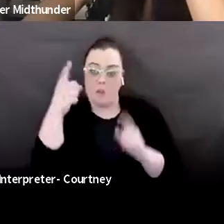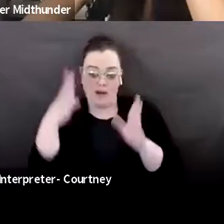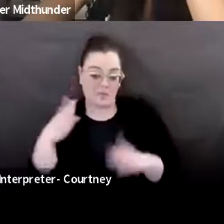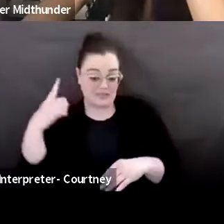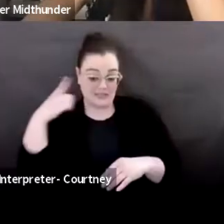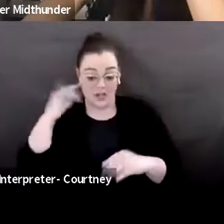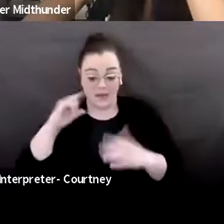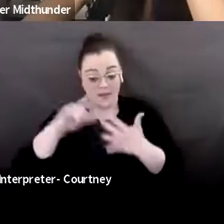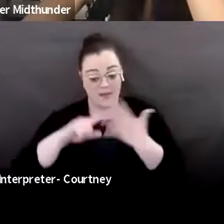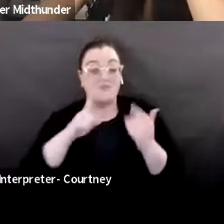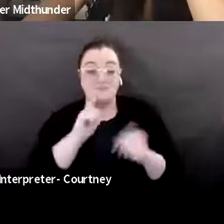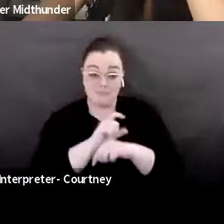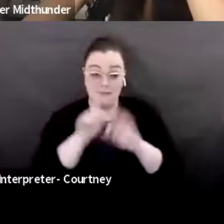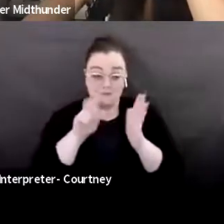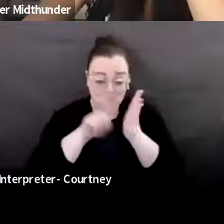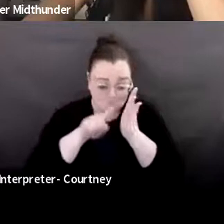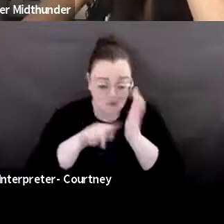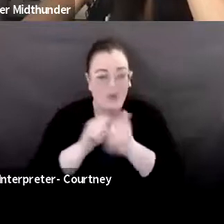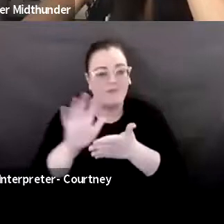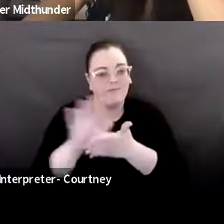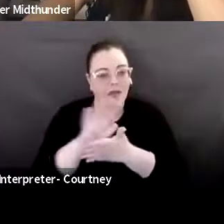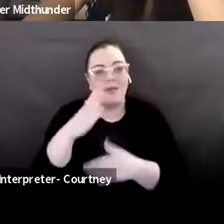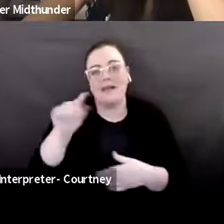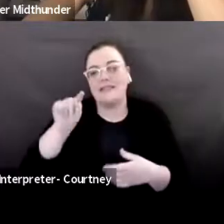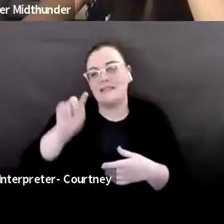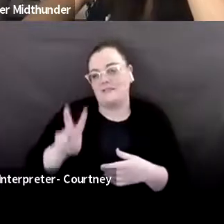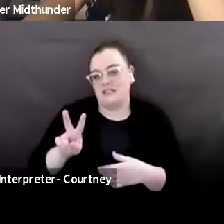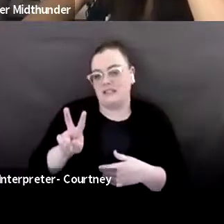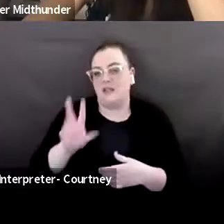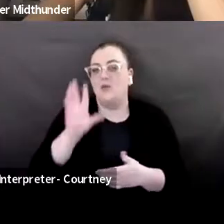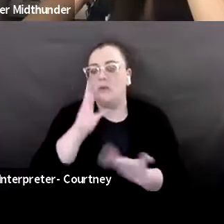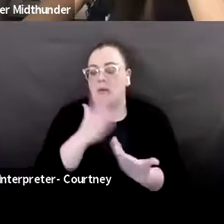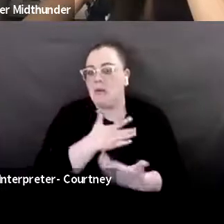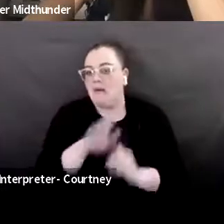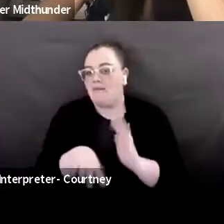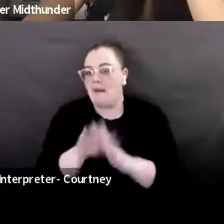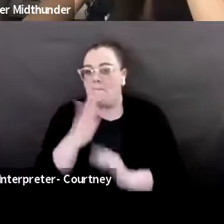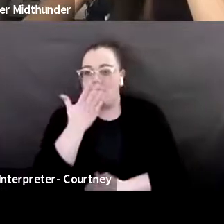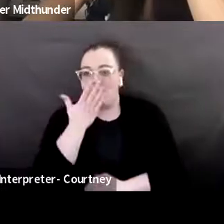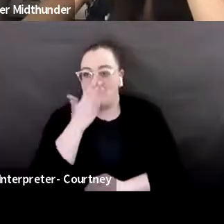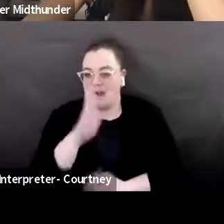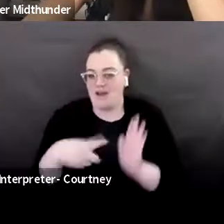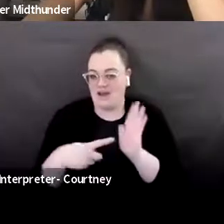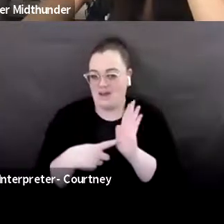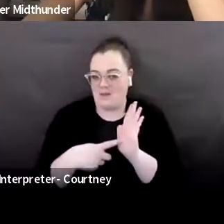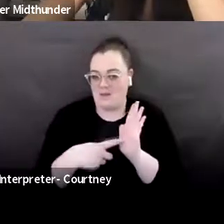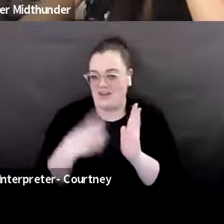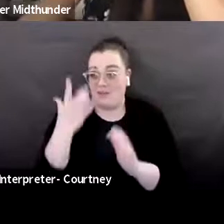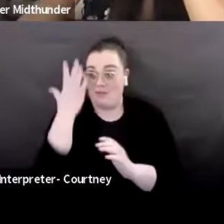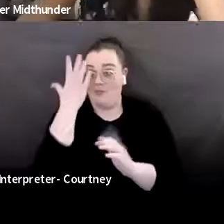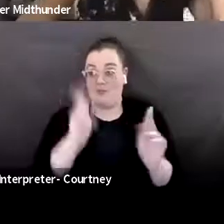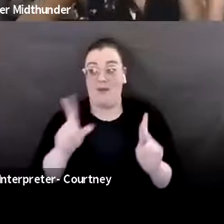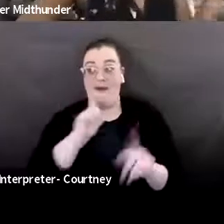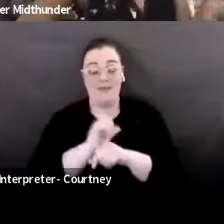do research with film and television, most of the time, you're going to get bad examples of what people sounded like. Okay, because these